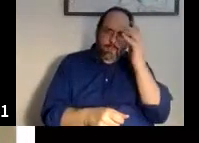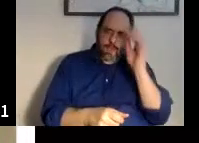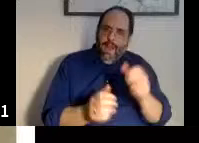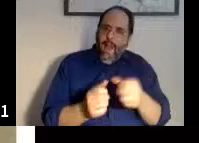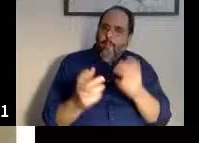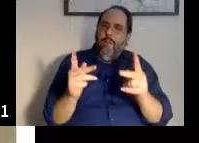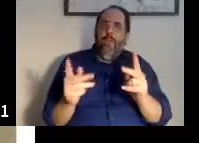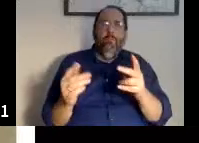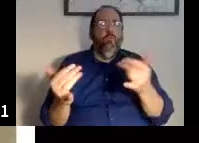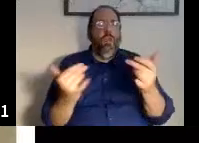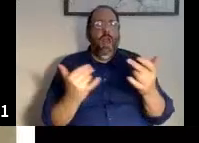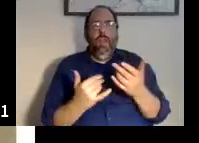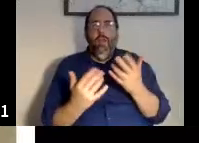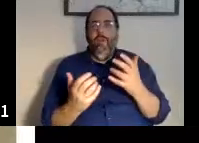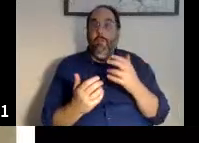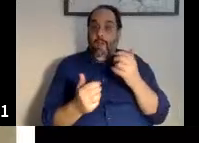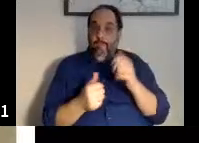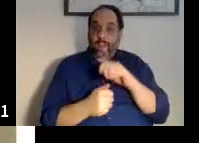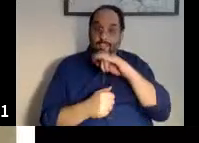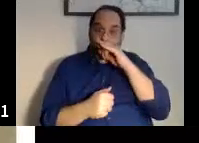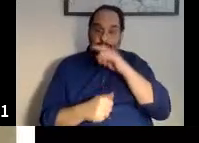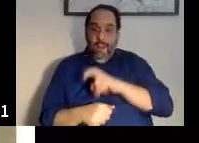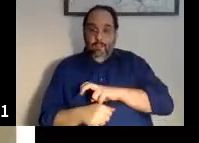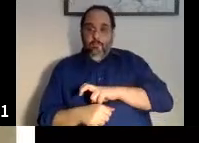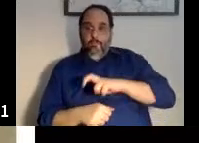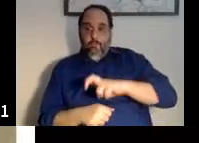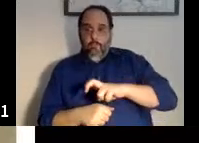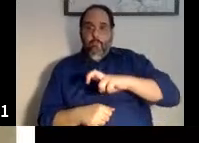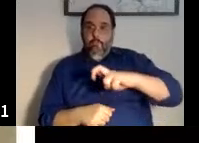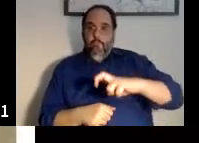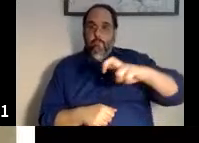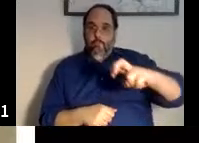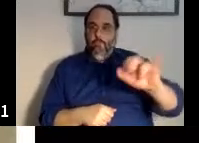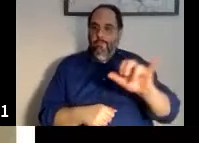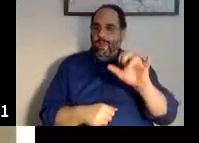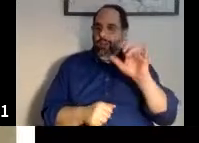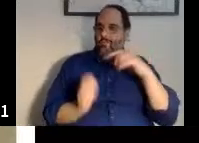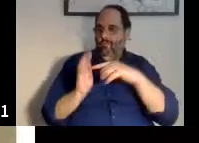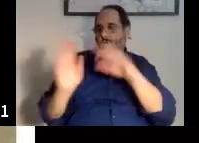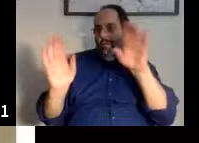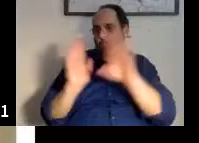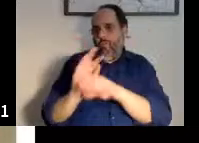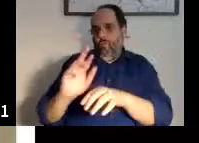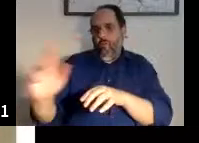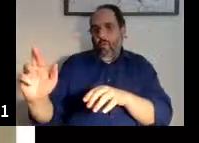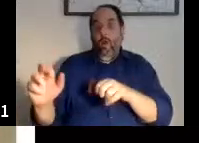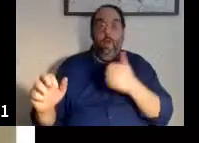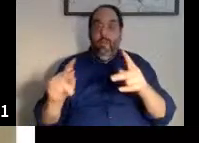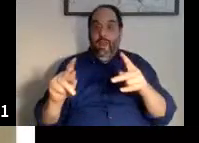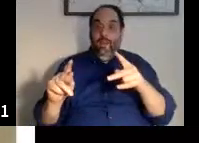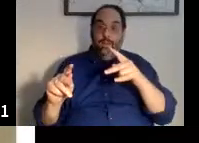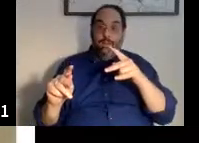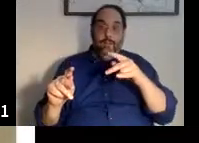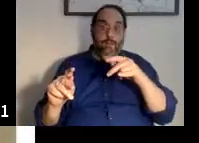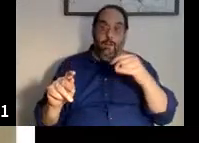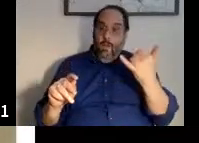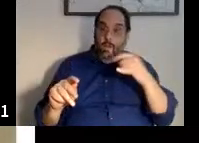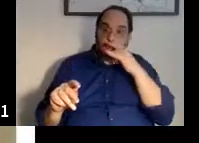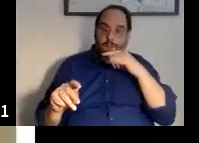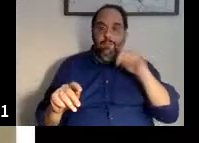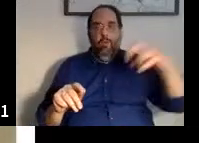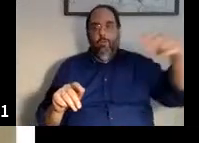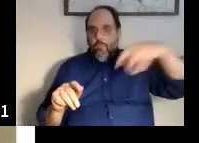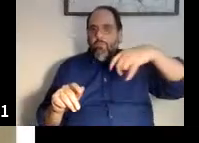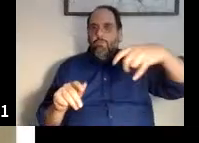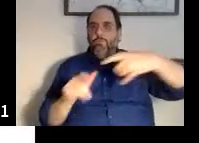doing this? Imagine scooting like the child in the upper right-hand picture, and you have a whole bunch of kids still running up and down the thing. It can become very